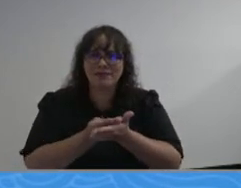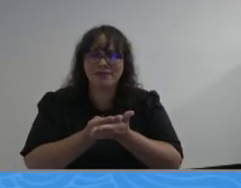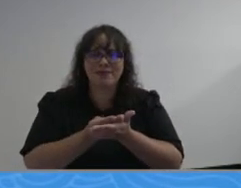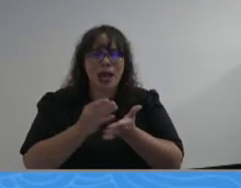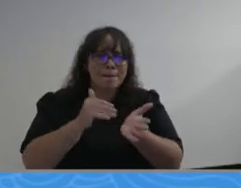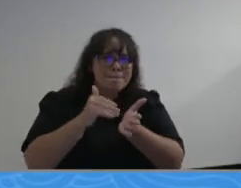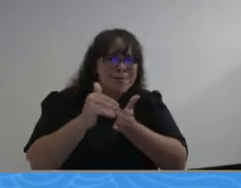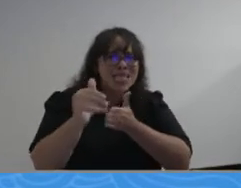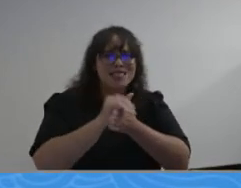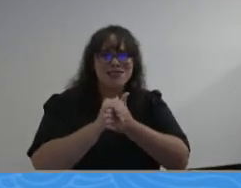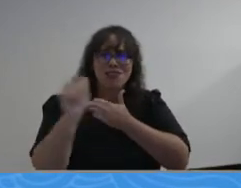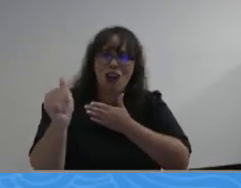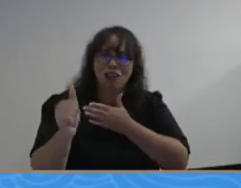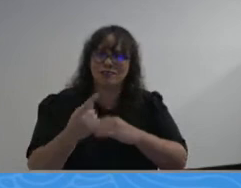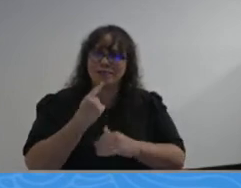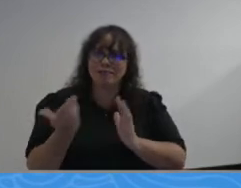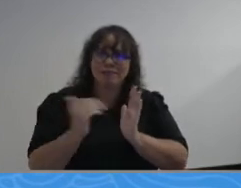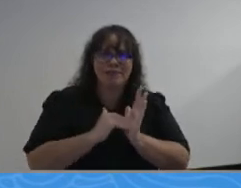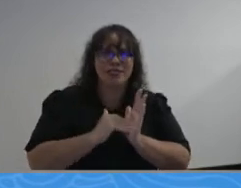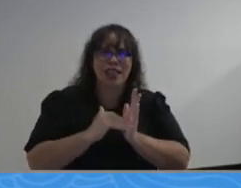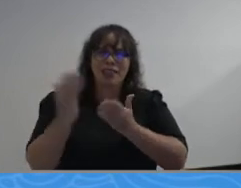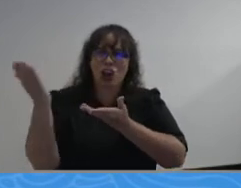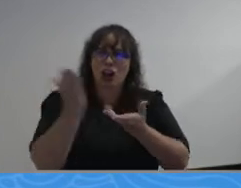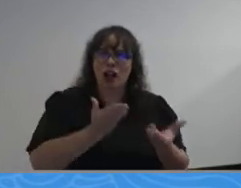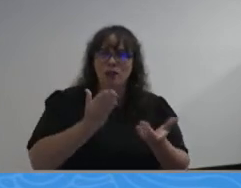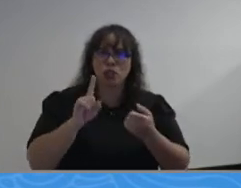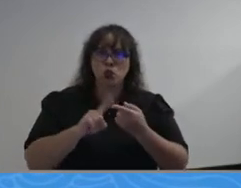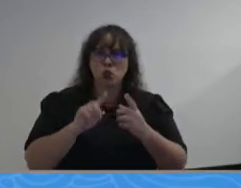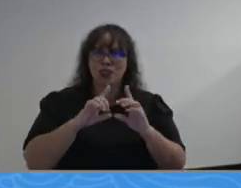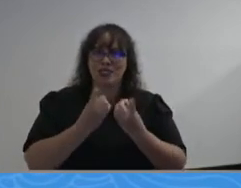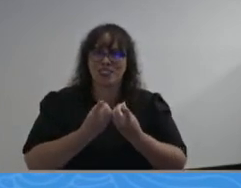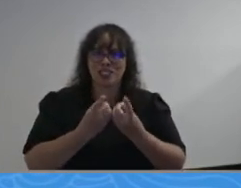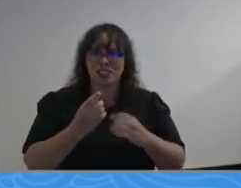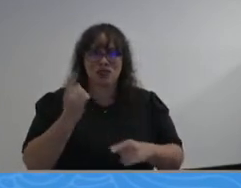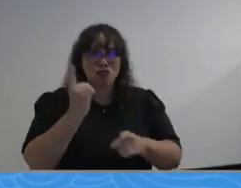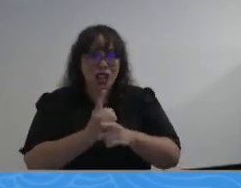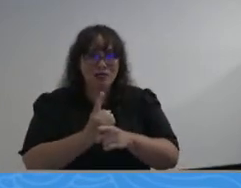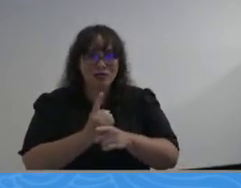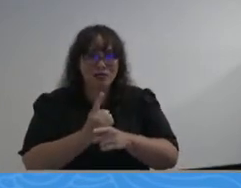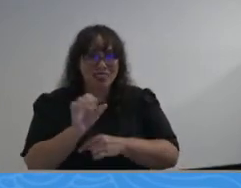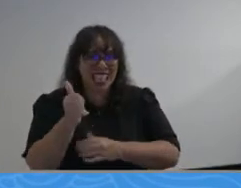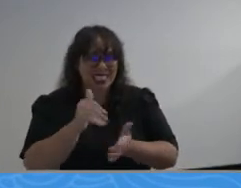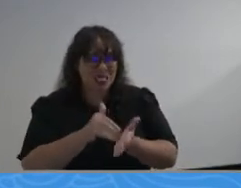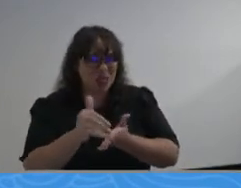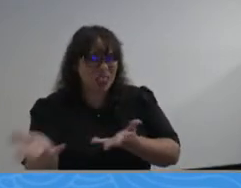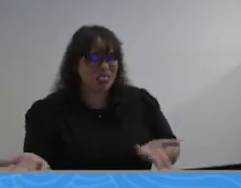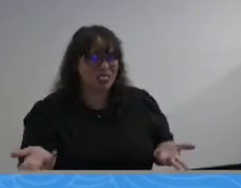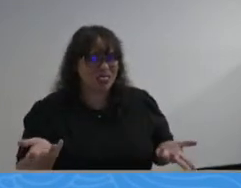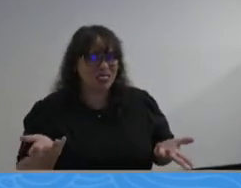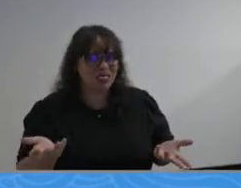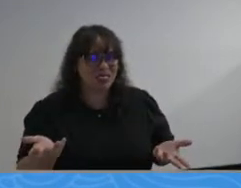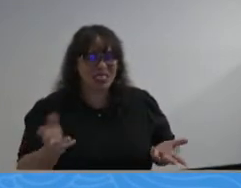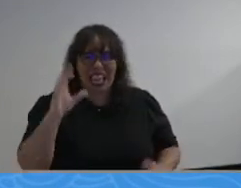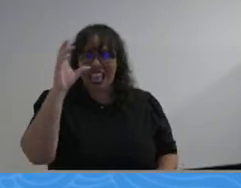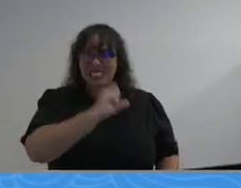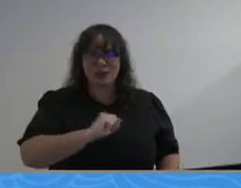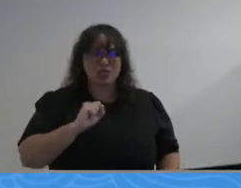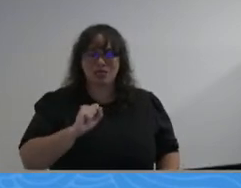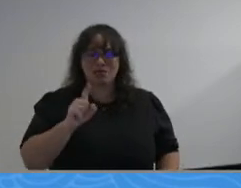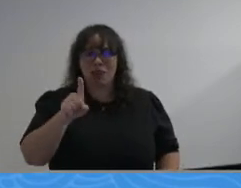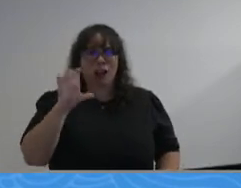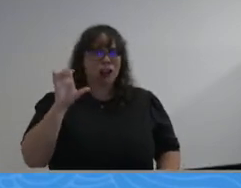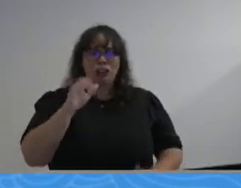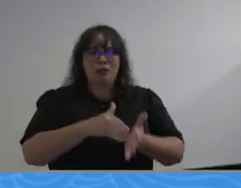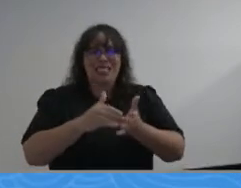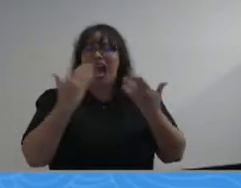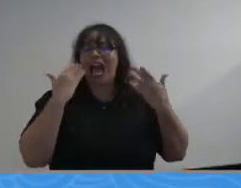again. Millions of dollars that are coming into the district, right? Tens of millions. Some have even put estimates as hundreds of